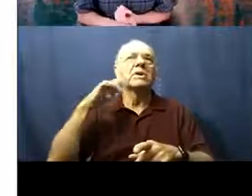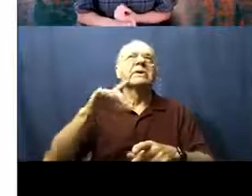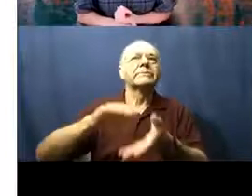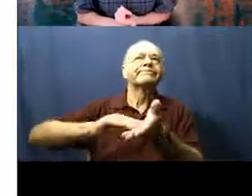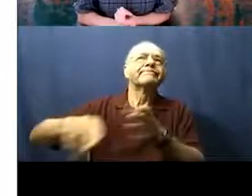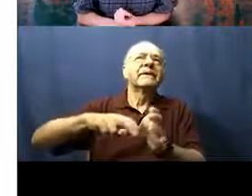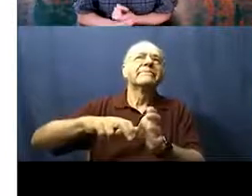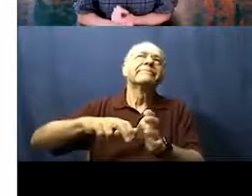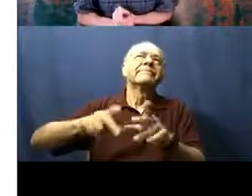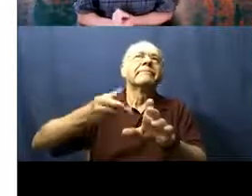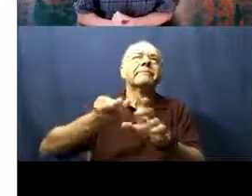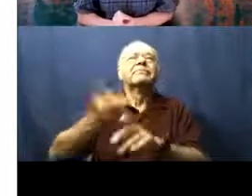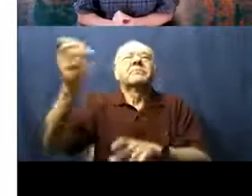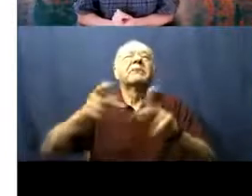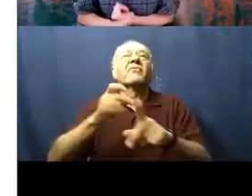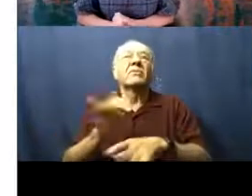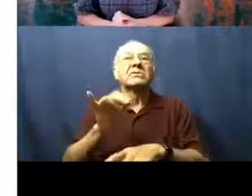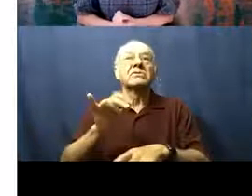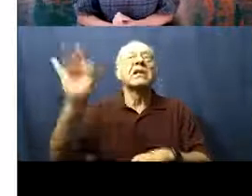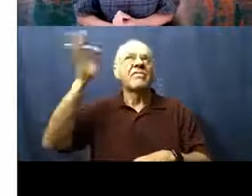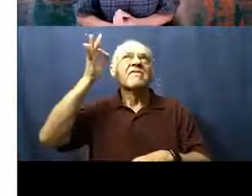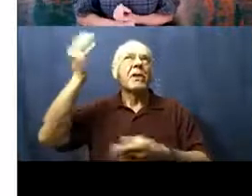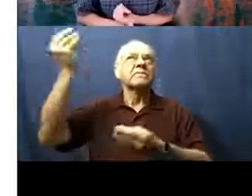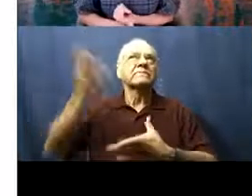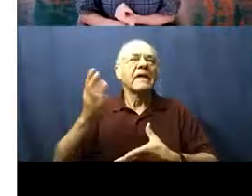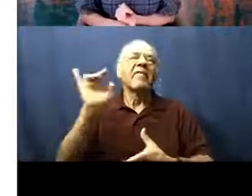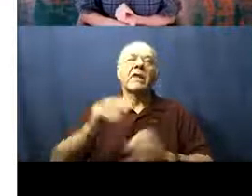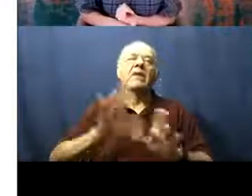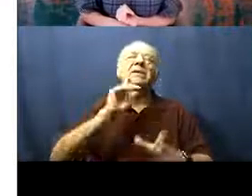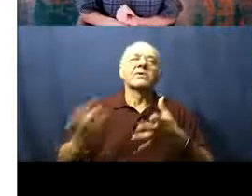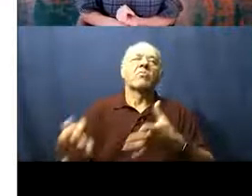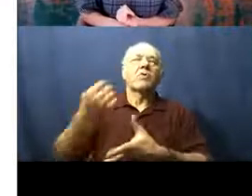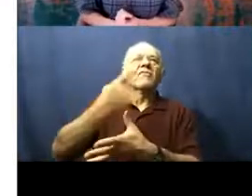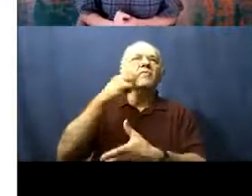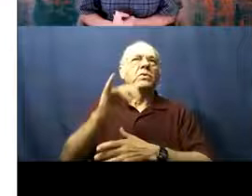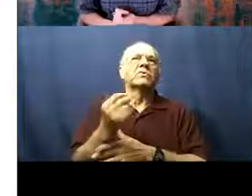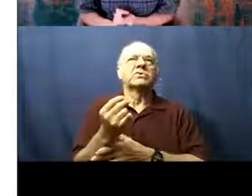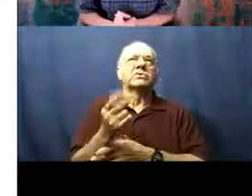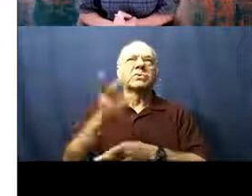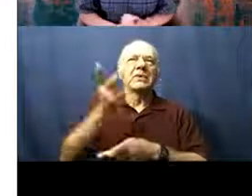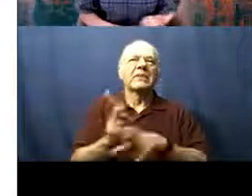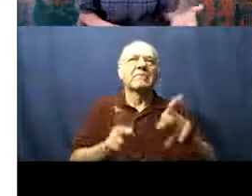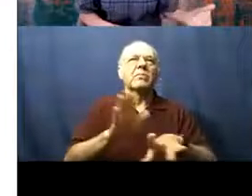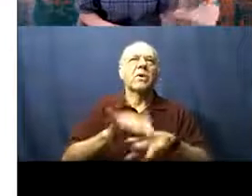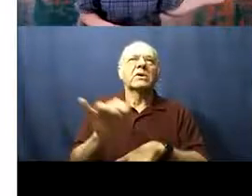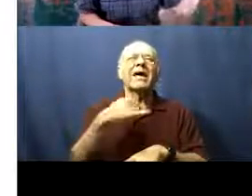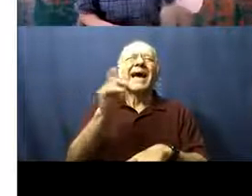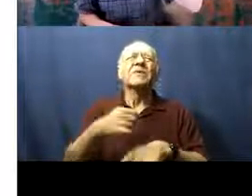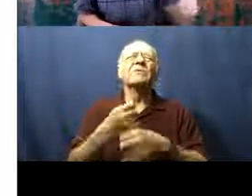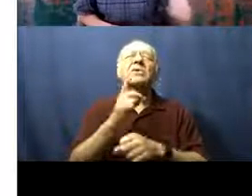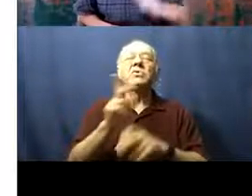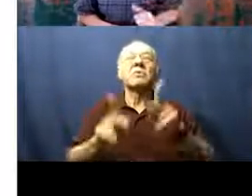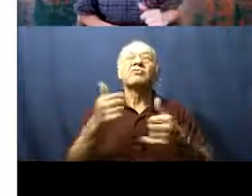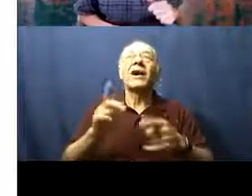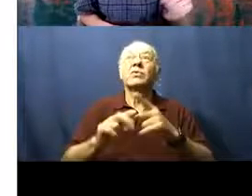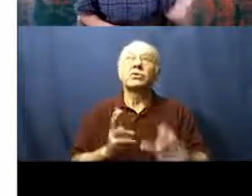The federal government included provisions for that, and obviously that would be a priority for New Jersey. So we needed to make sure that people who were trying to